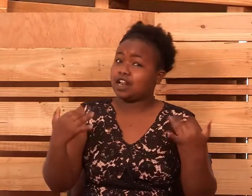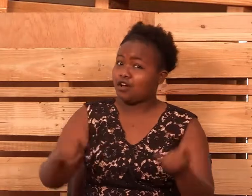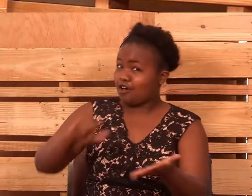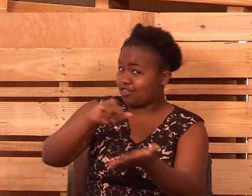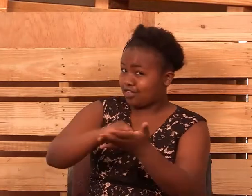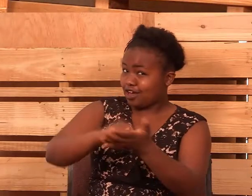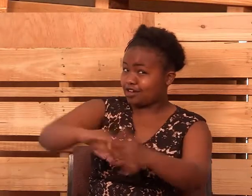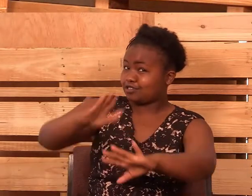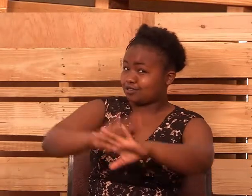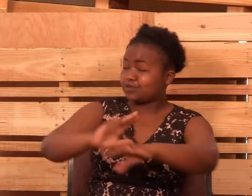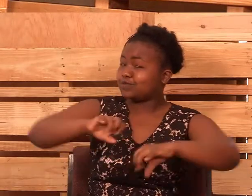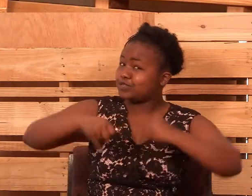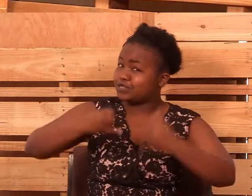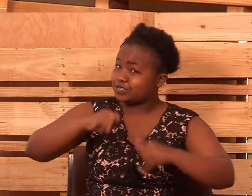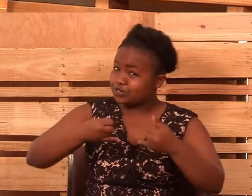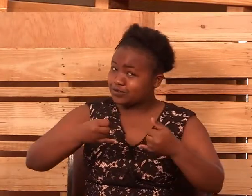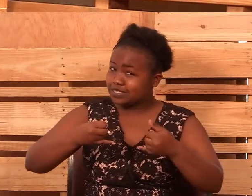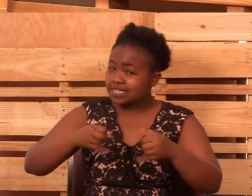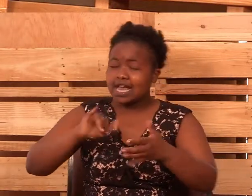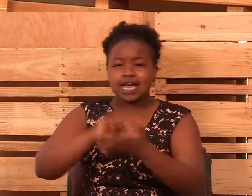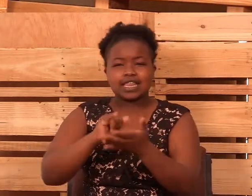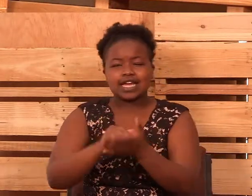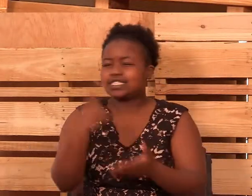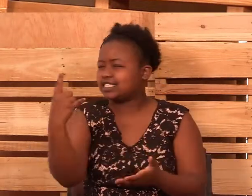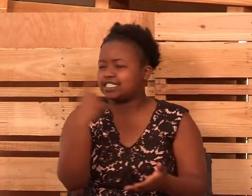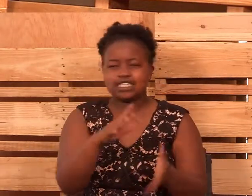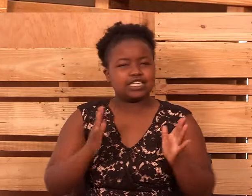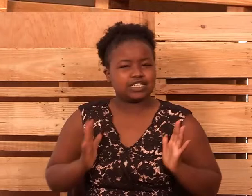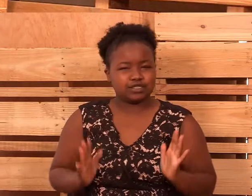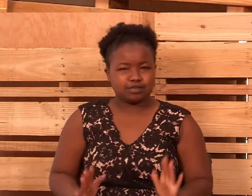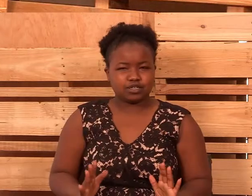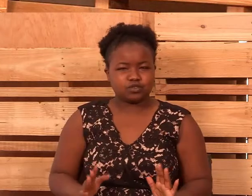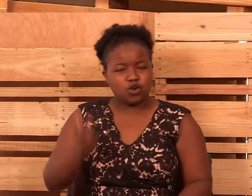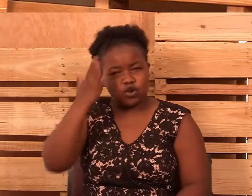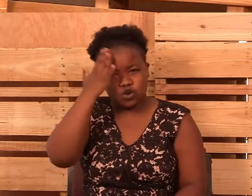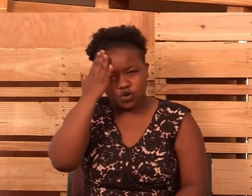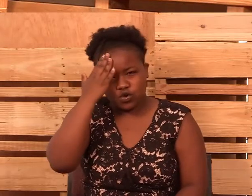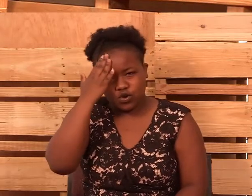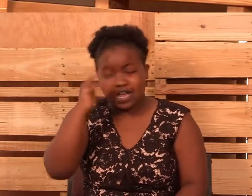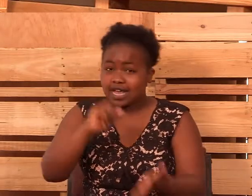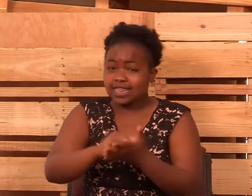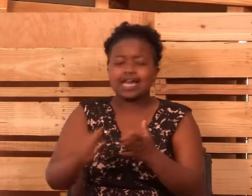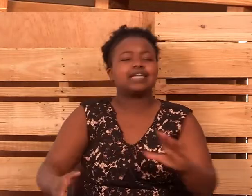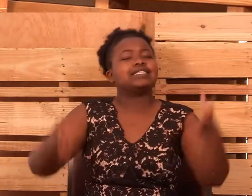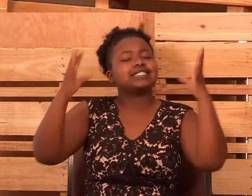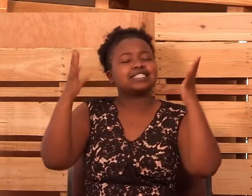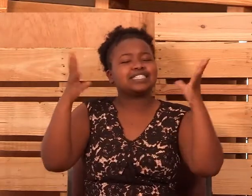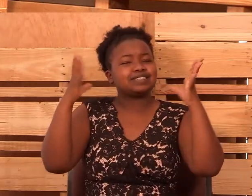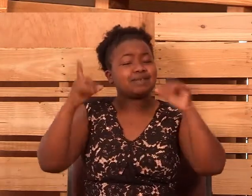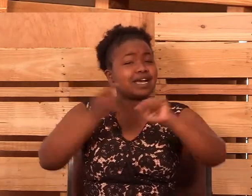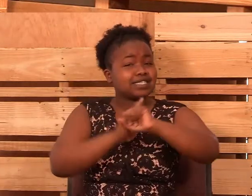news. Each of us should go telling everybody. Christmas is not a time